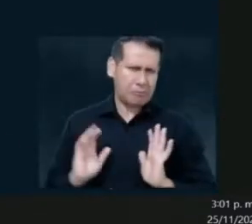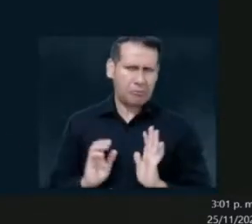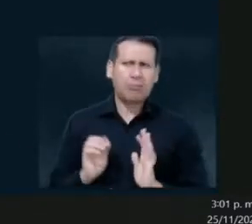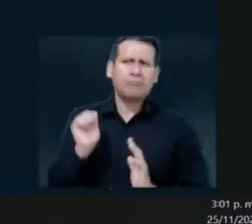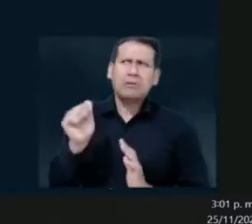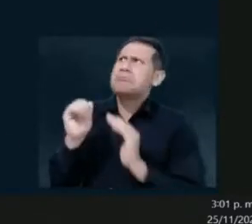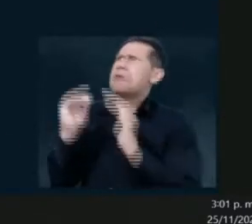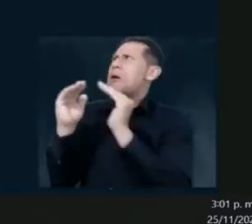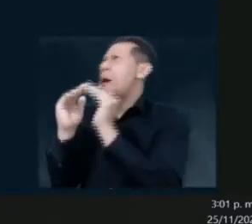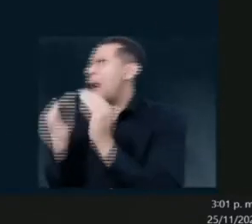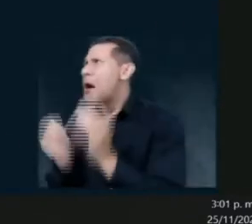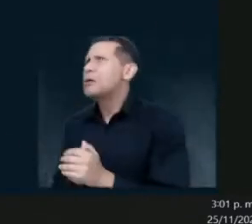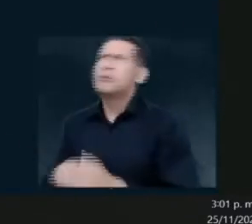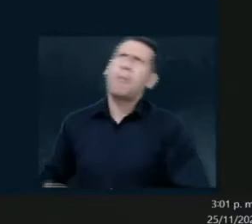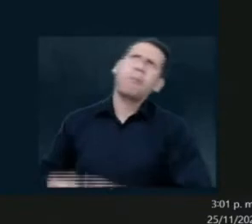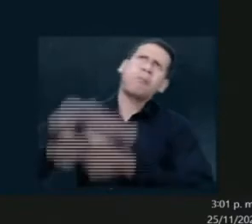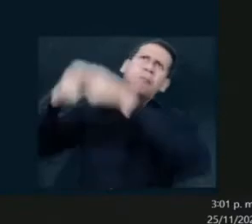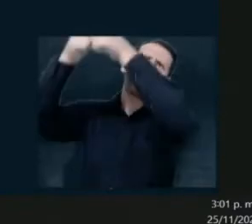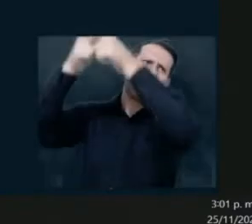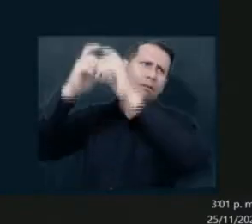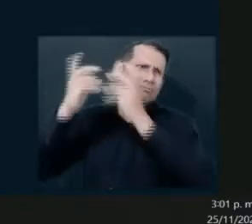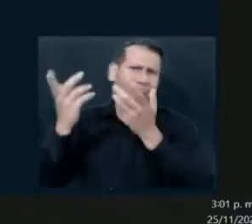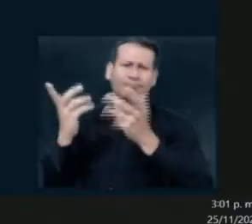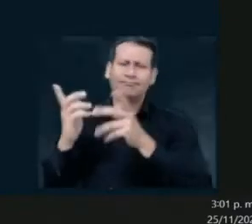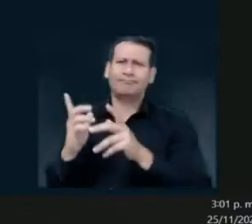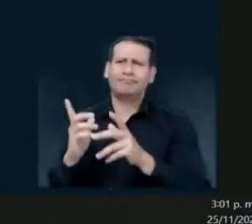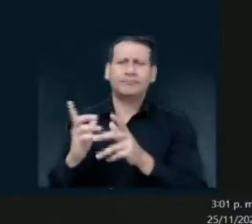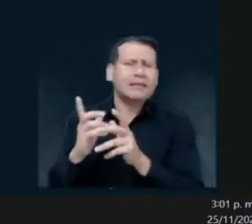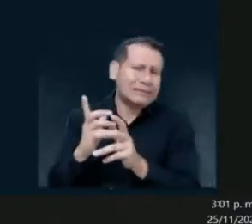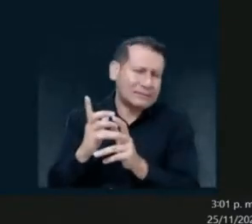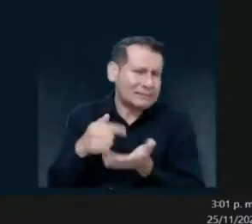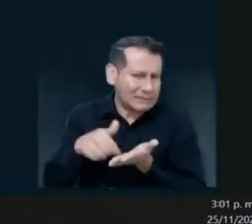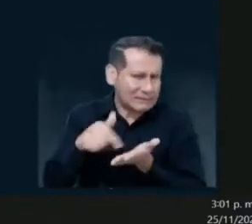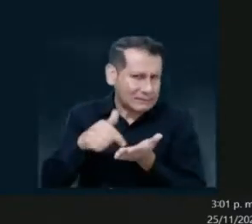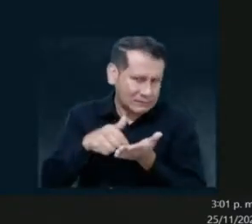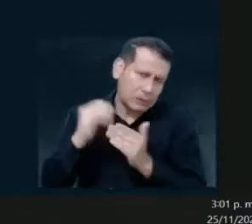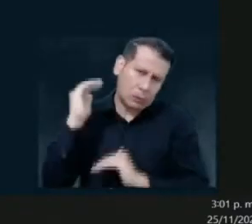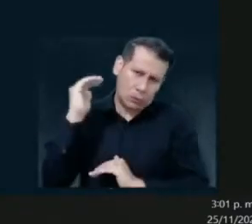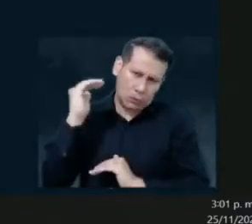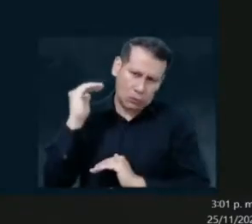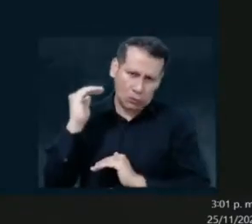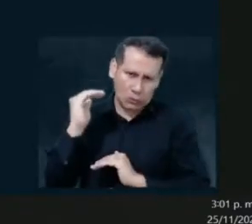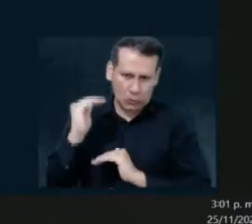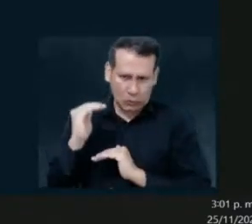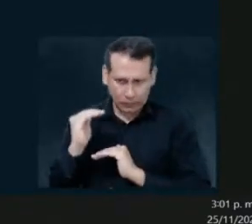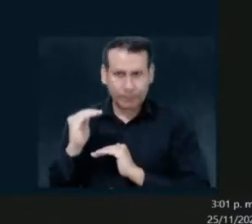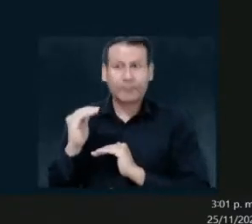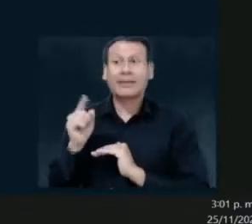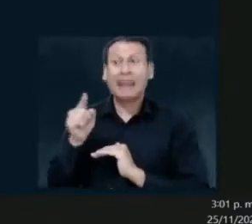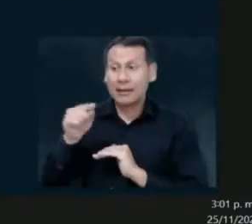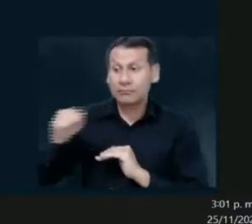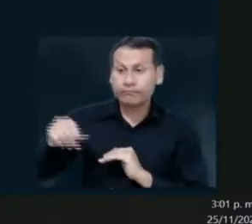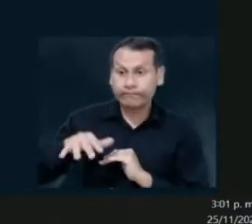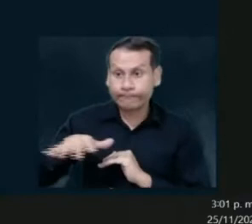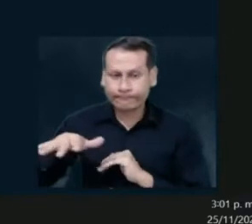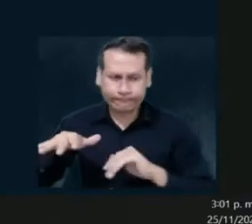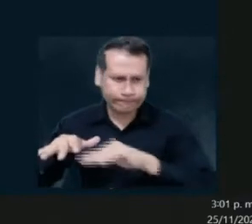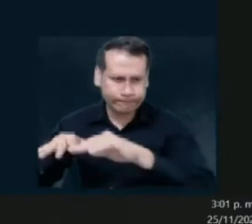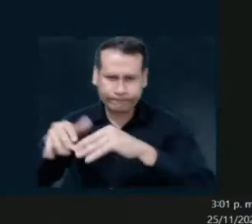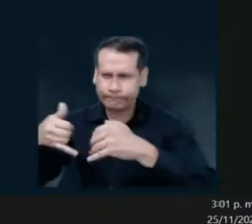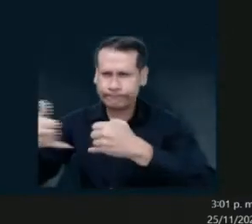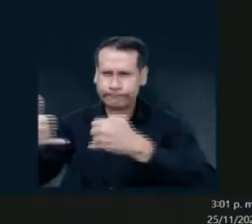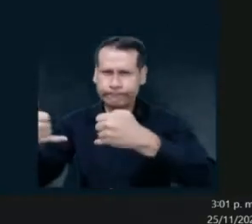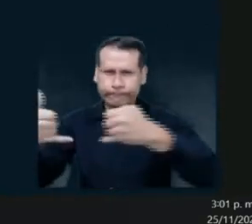their own whatever they have. So that makes it more economically, not only the deployment of a network, but actually the running